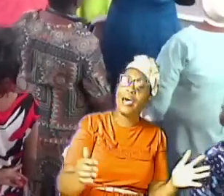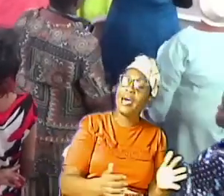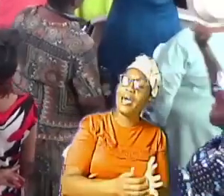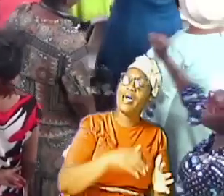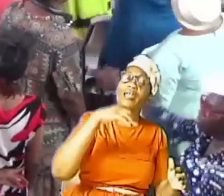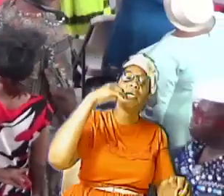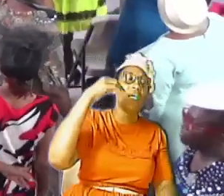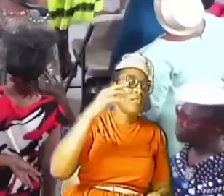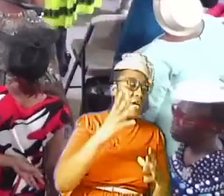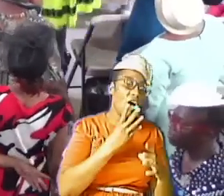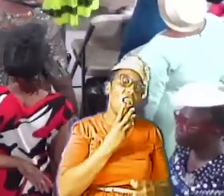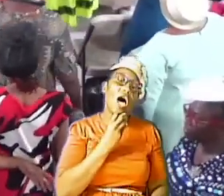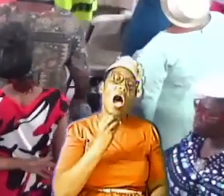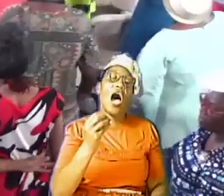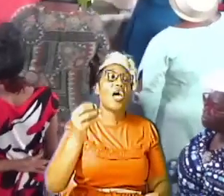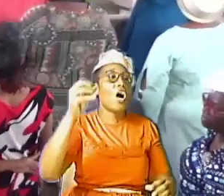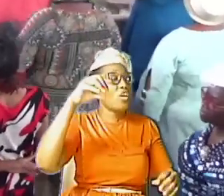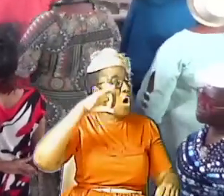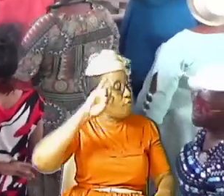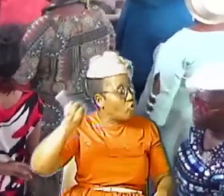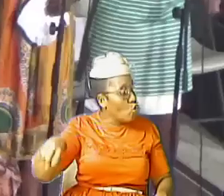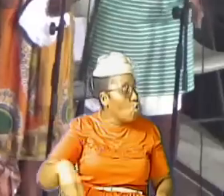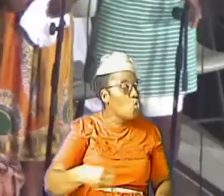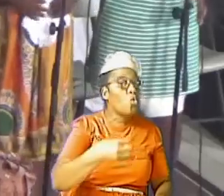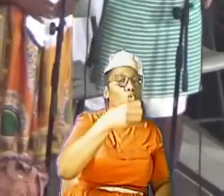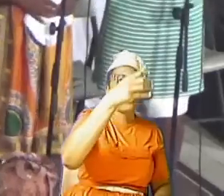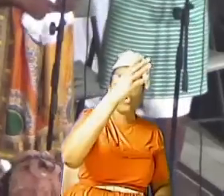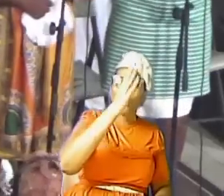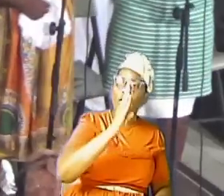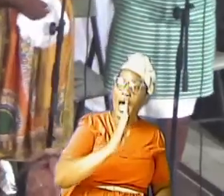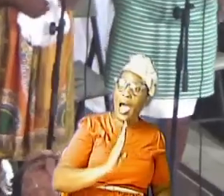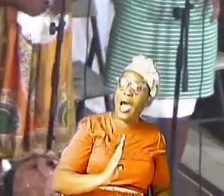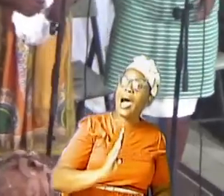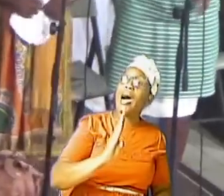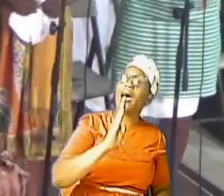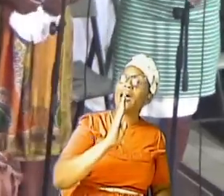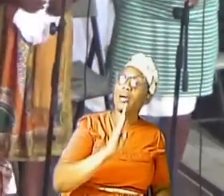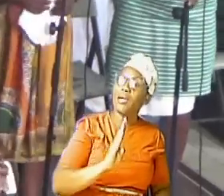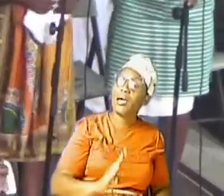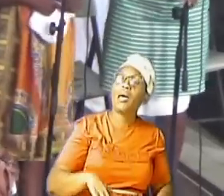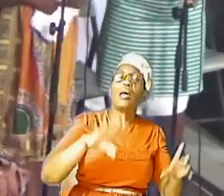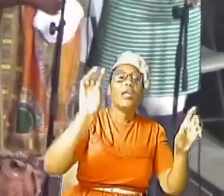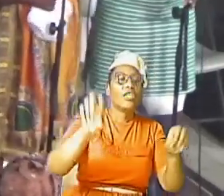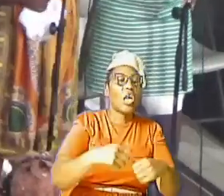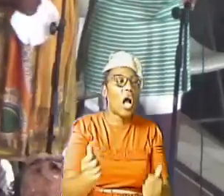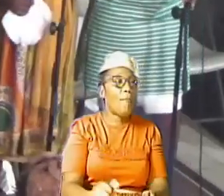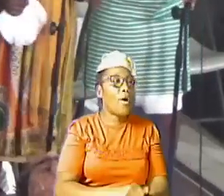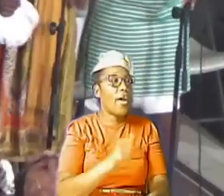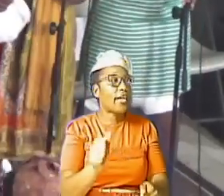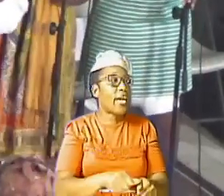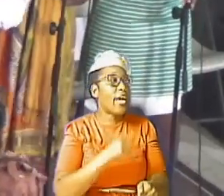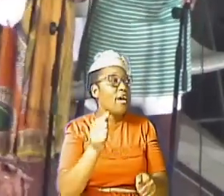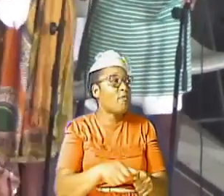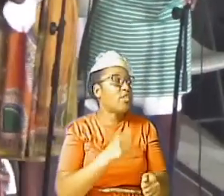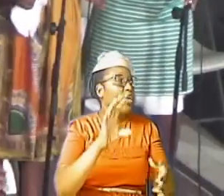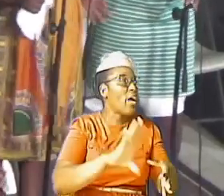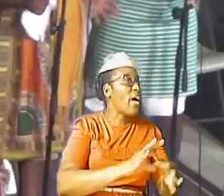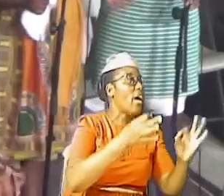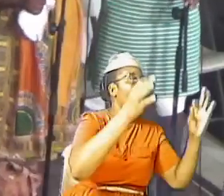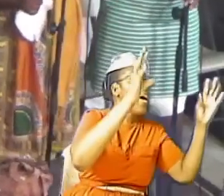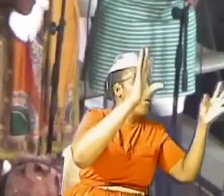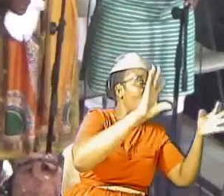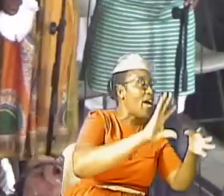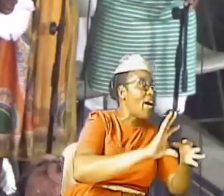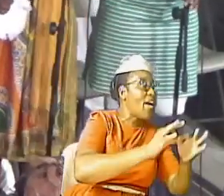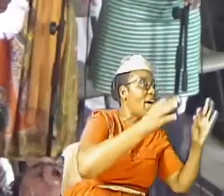last time. Oh, the Lion of Judah shall break